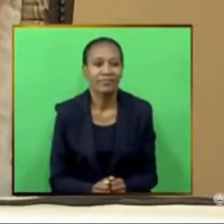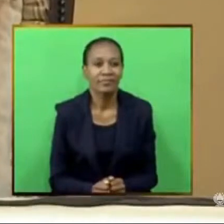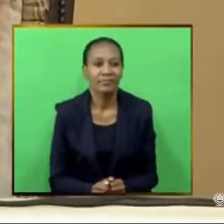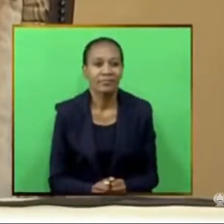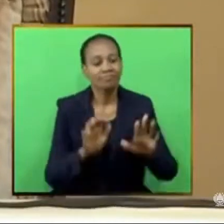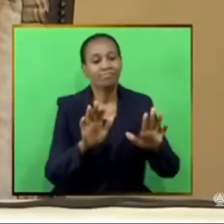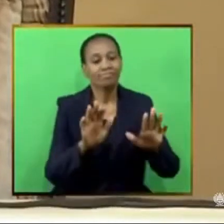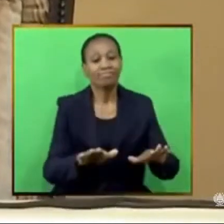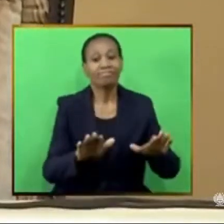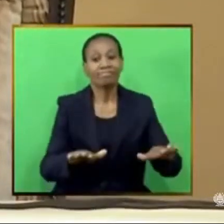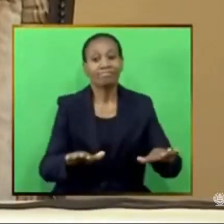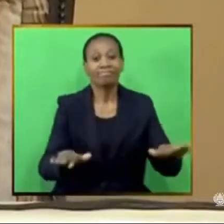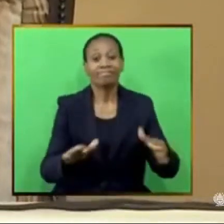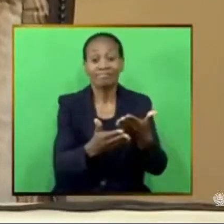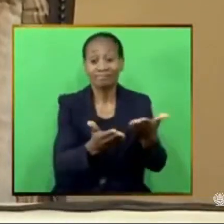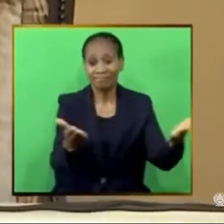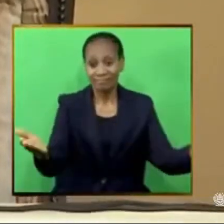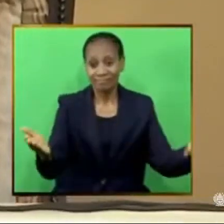Order.